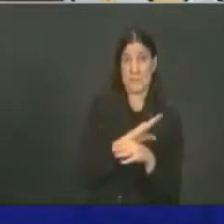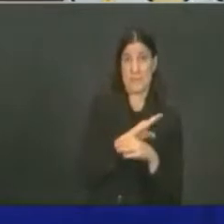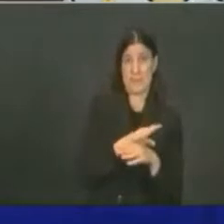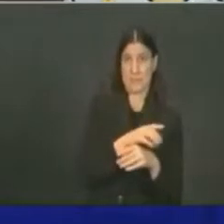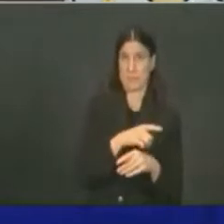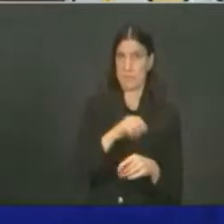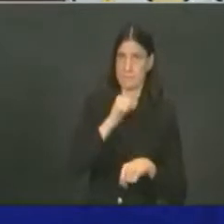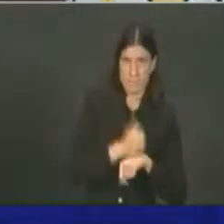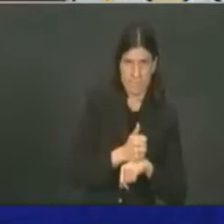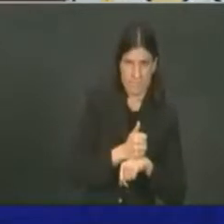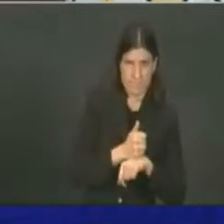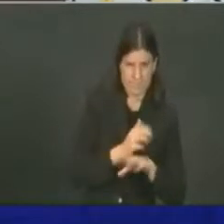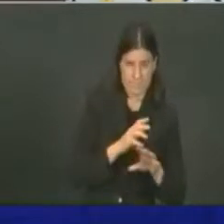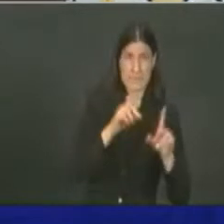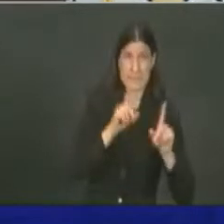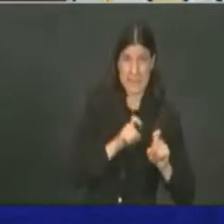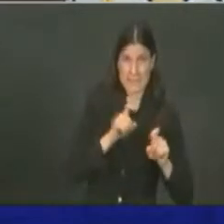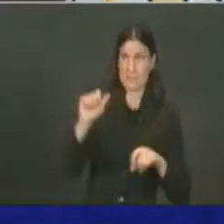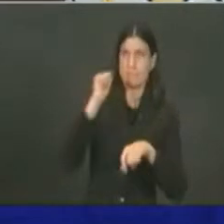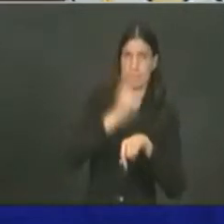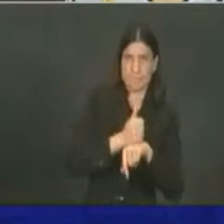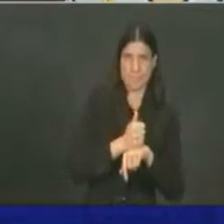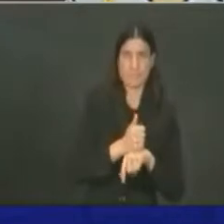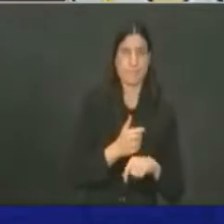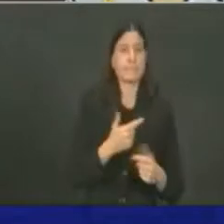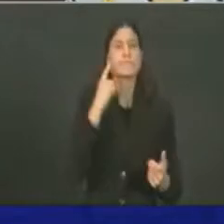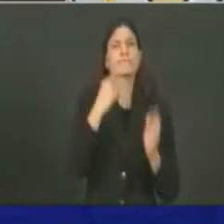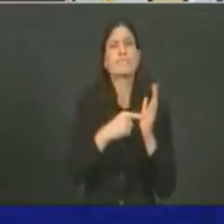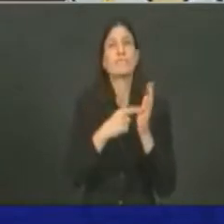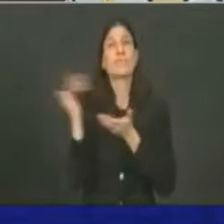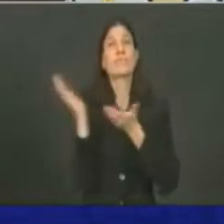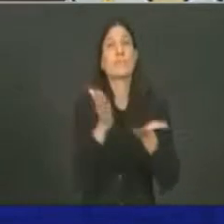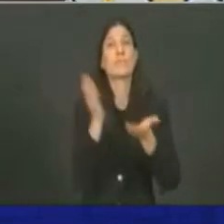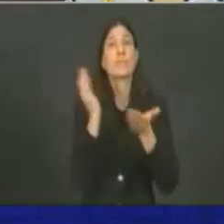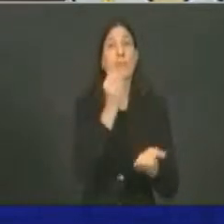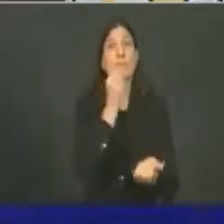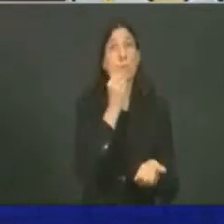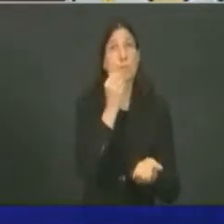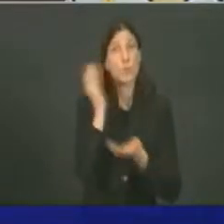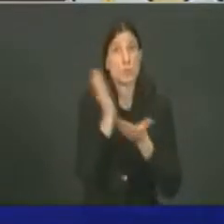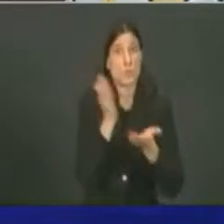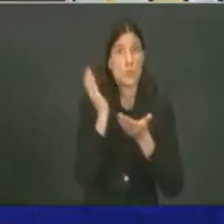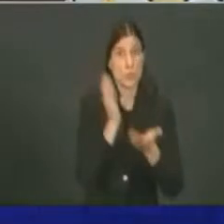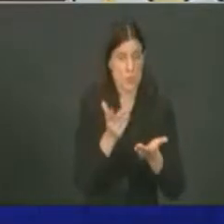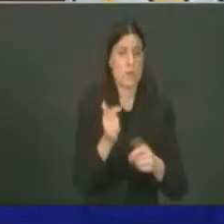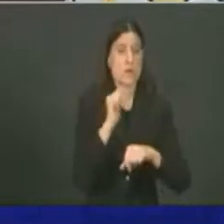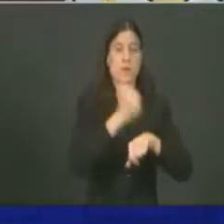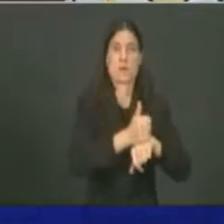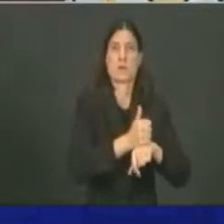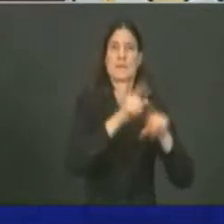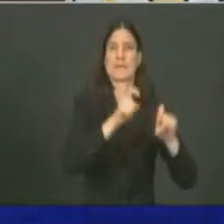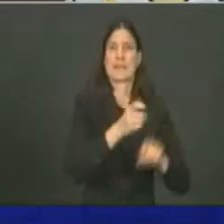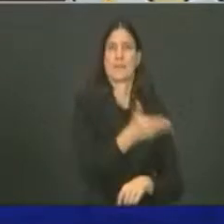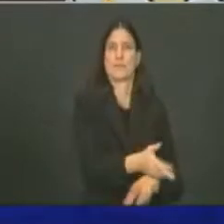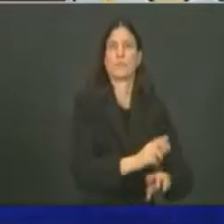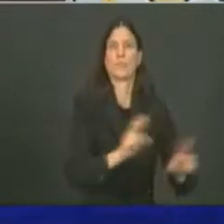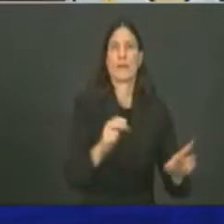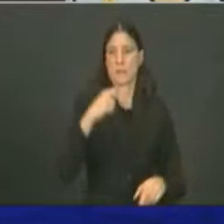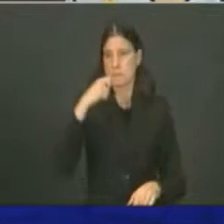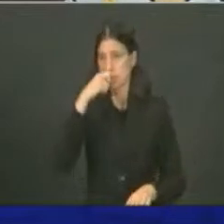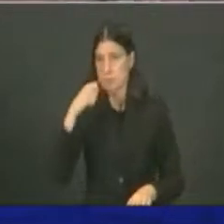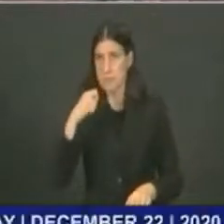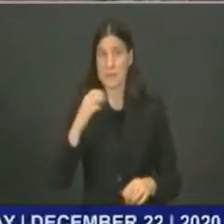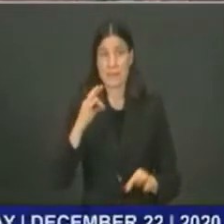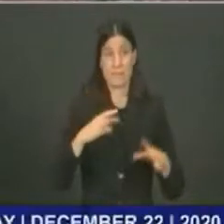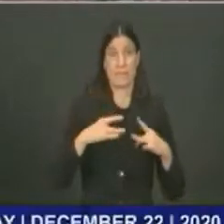a catered event to see if that is something that we can accomplish on the spot. and whether that will give us greater confidence in the future to open up even